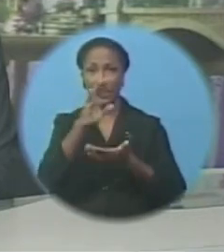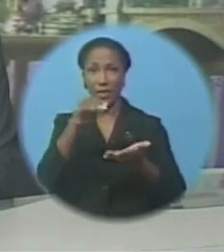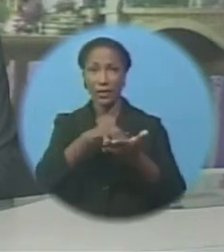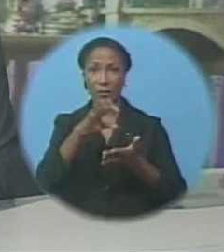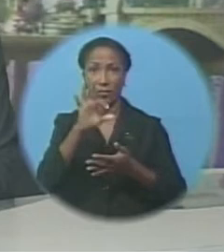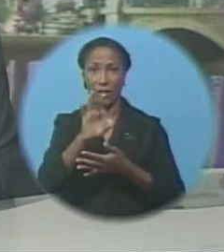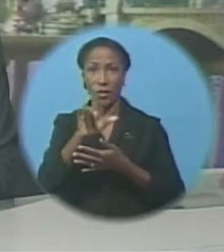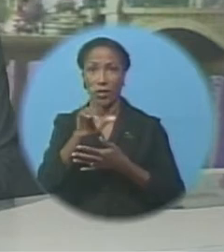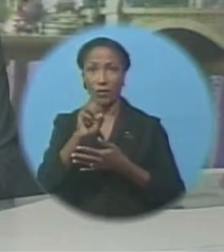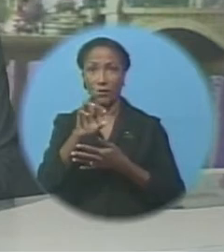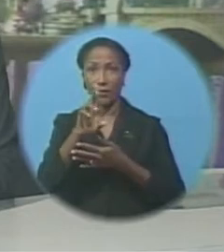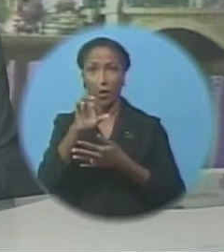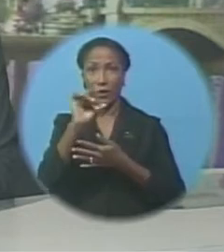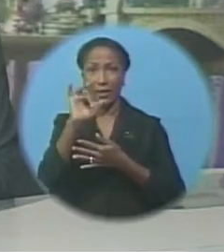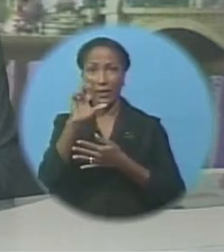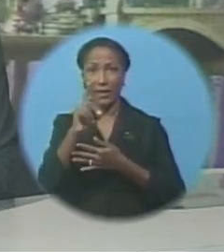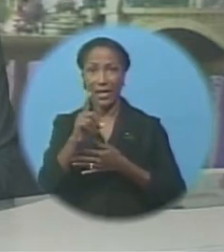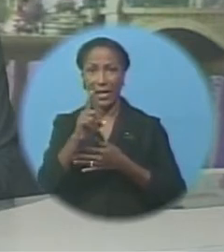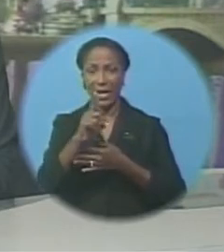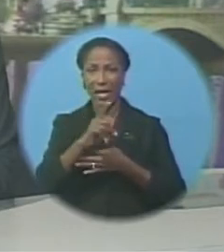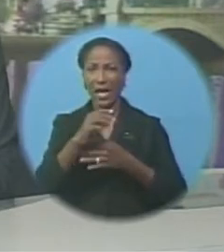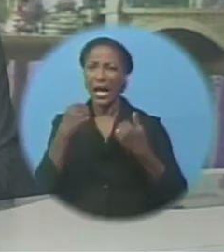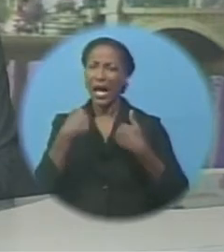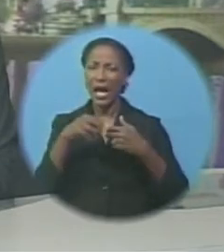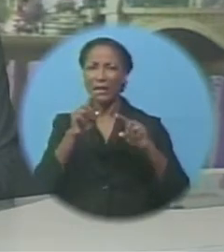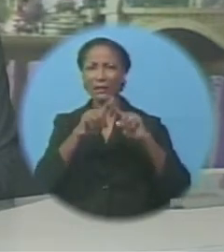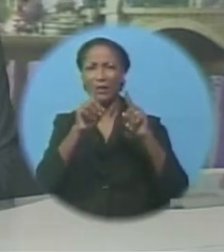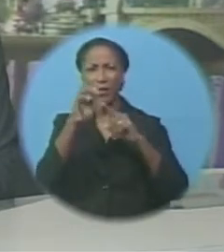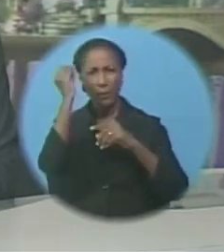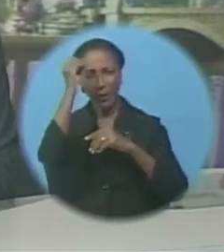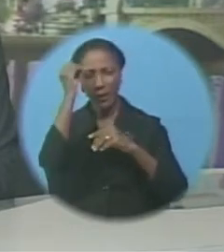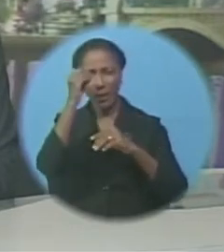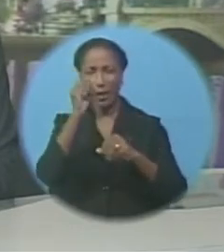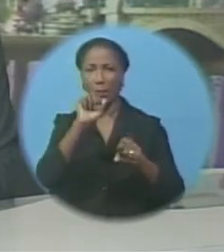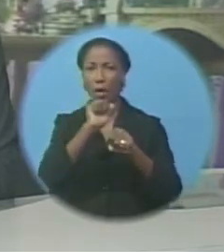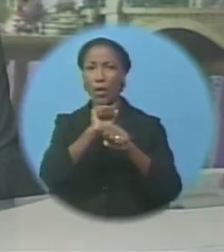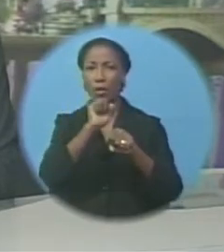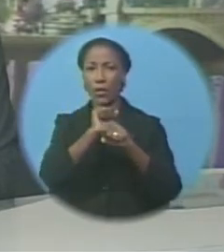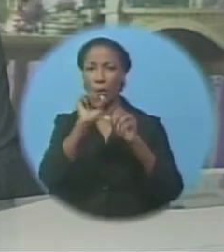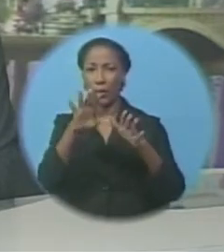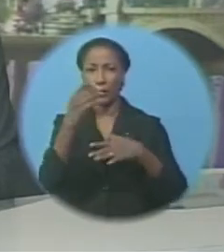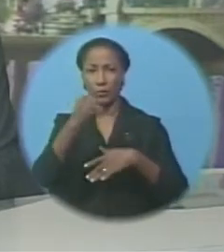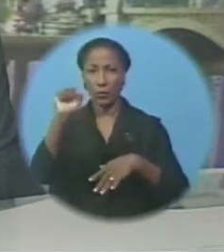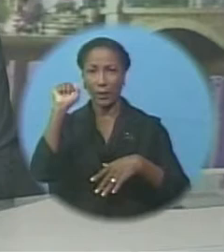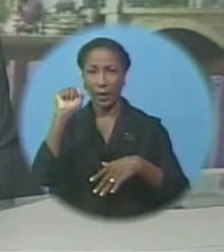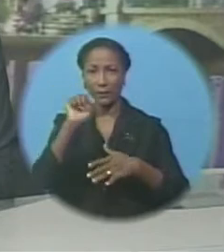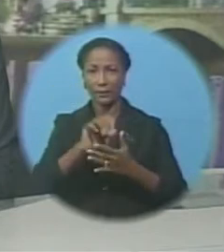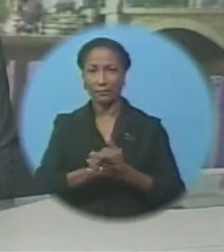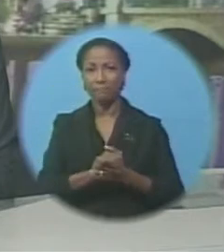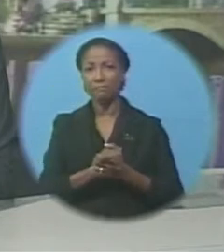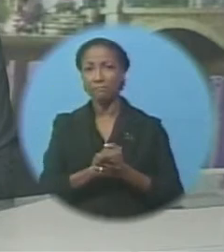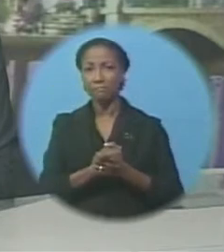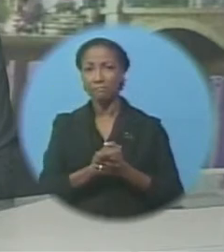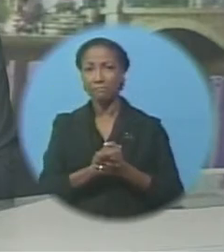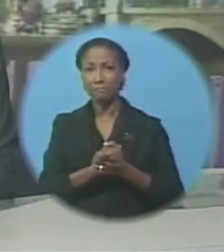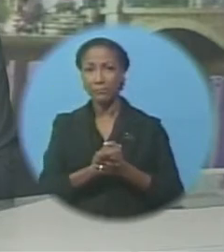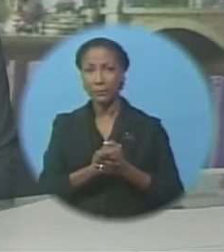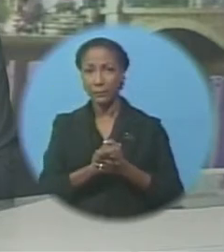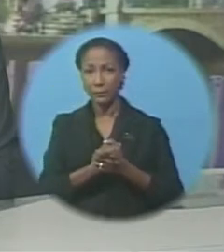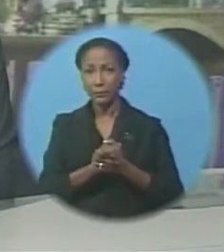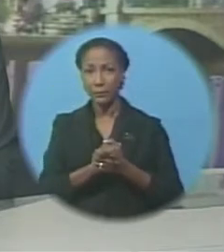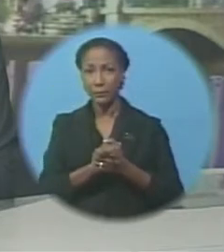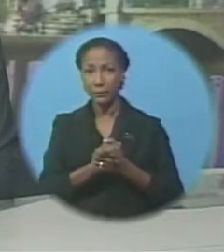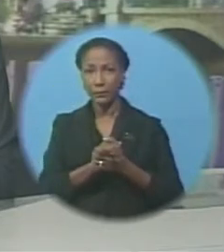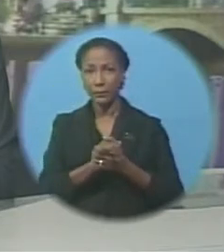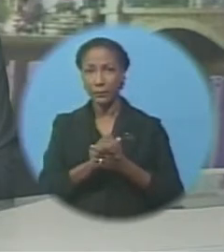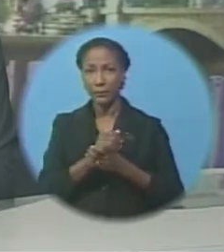had mixed views on the action taken by the workers. They arrived at the Grantley Adams International Airport this afternoon and will be